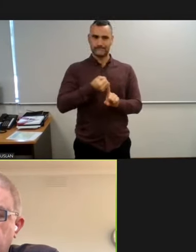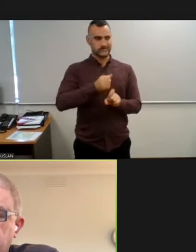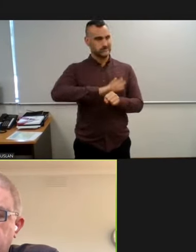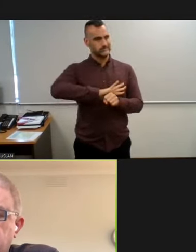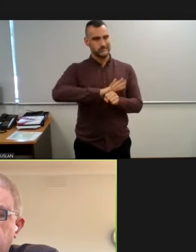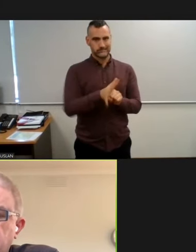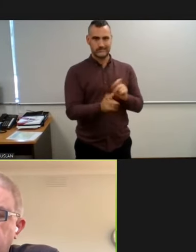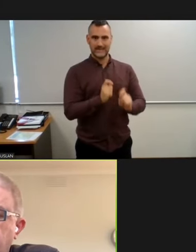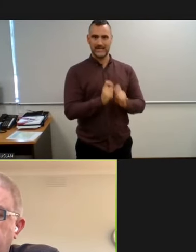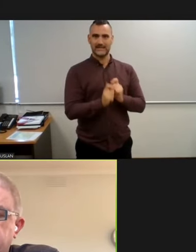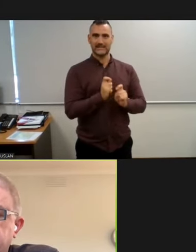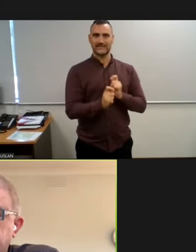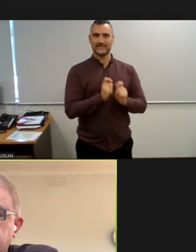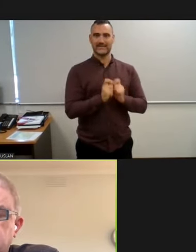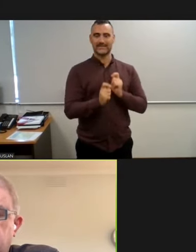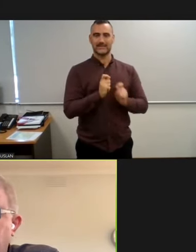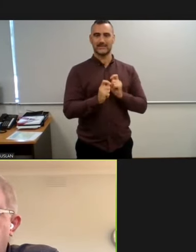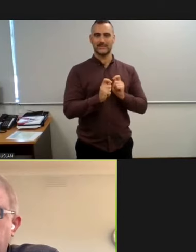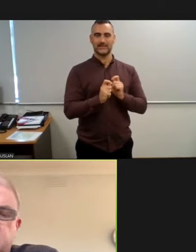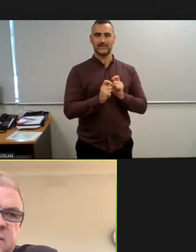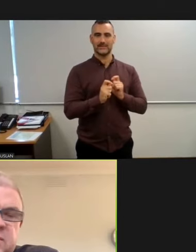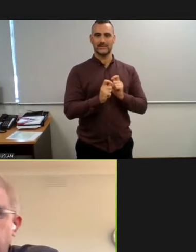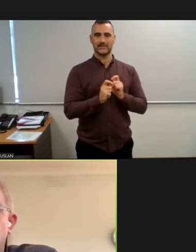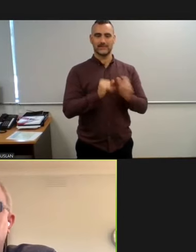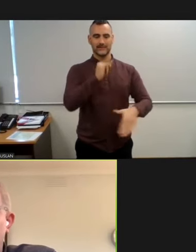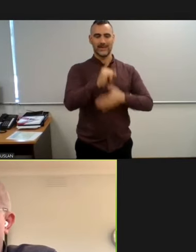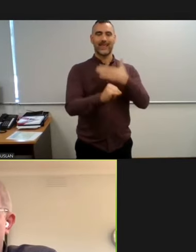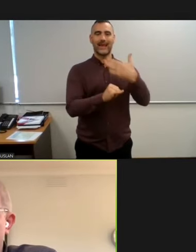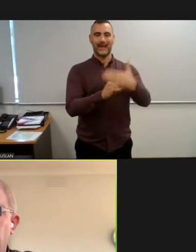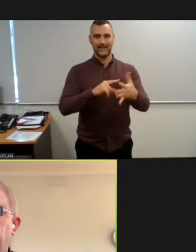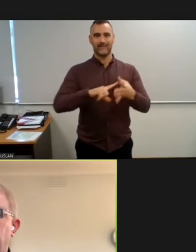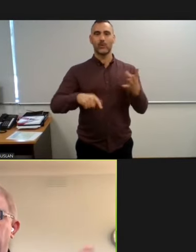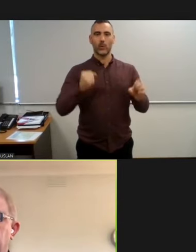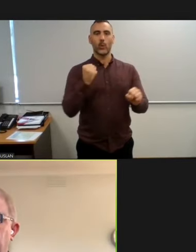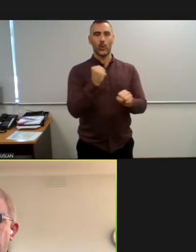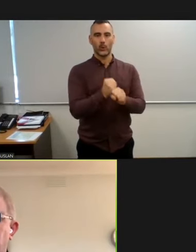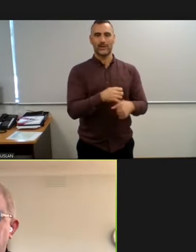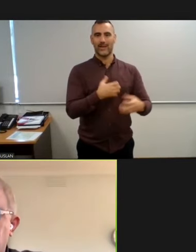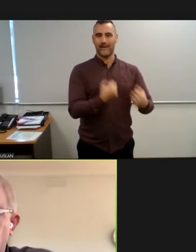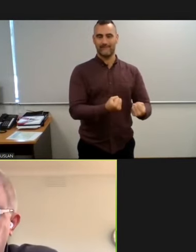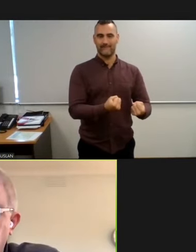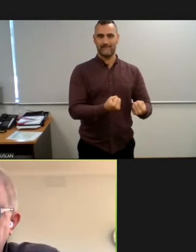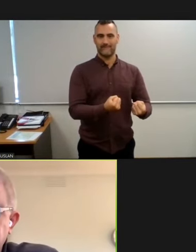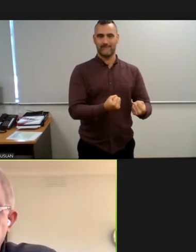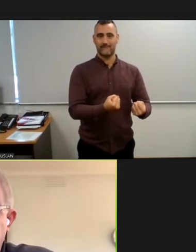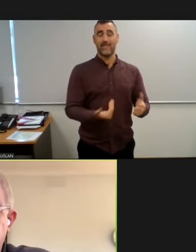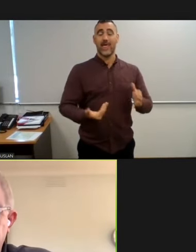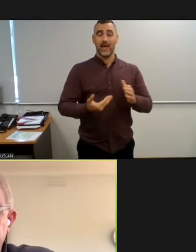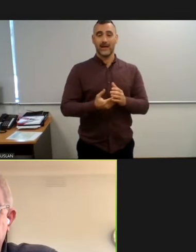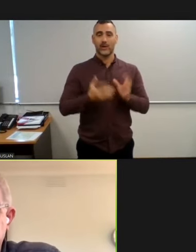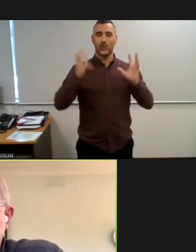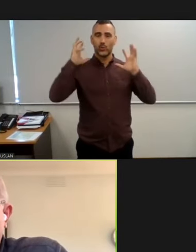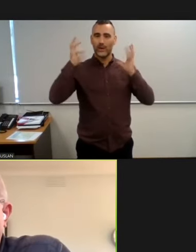end of August. Radio advertising in 22 different languages, that kind of stuff.